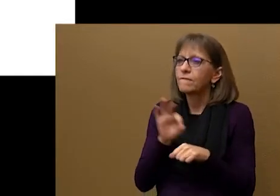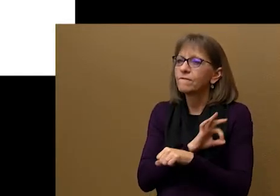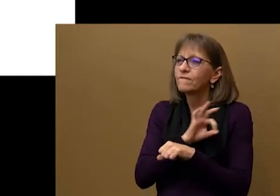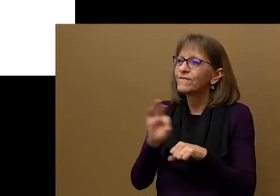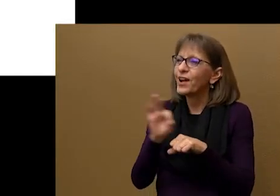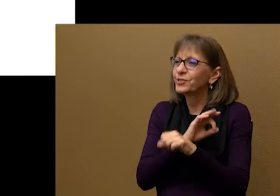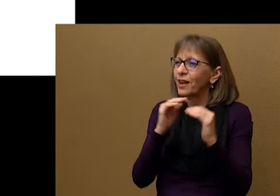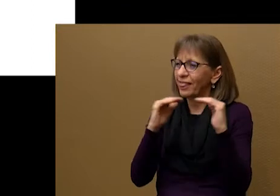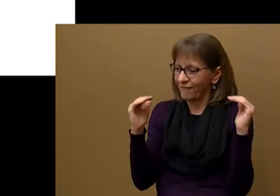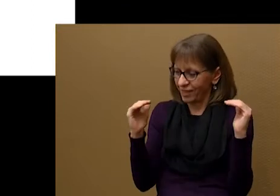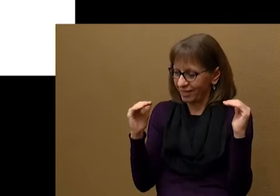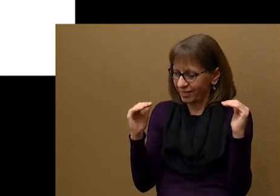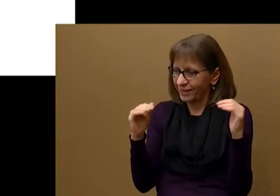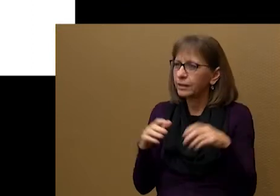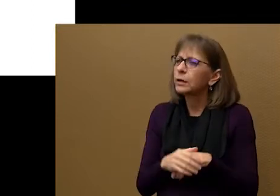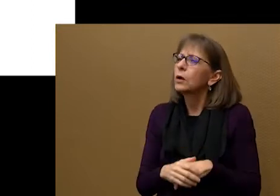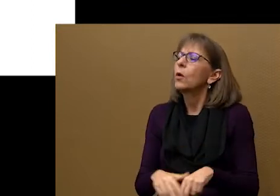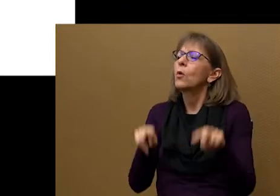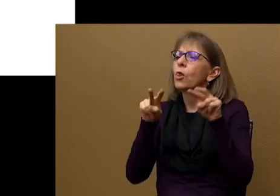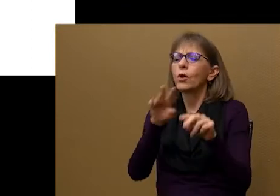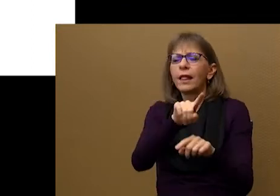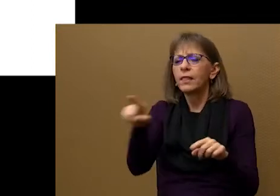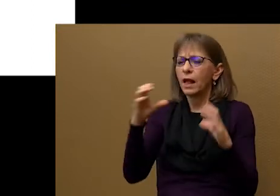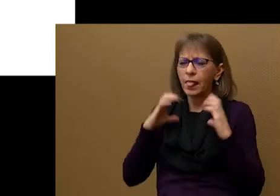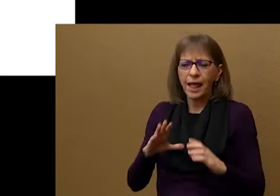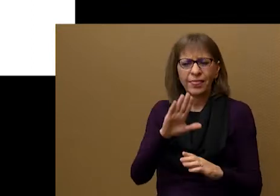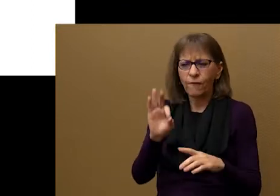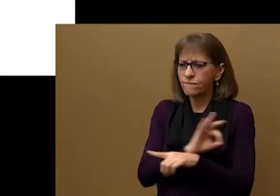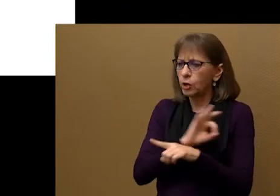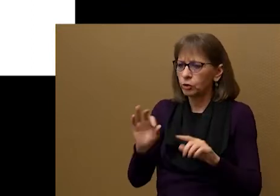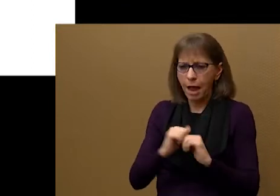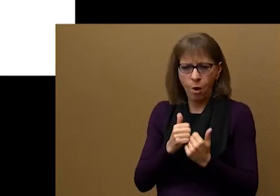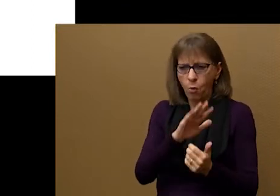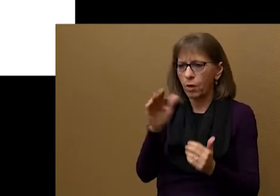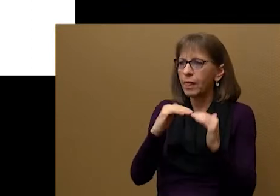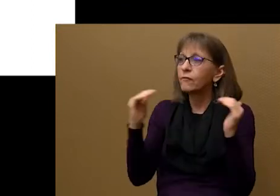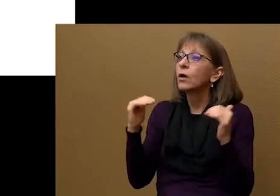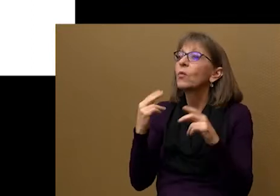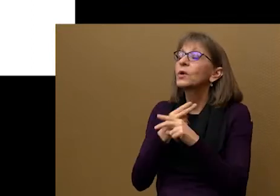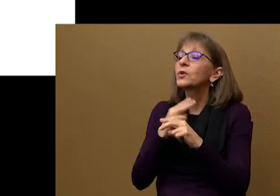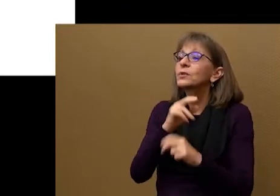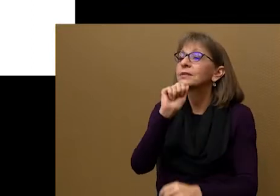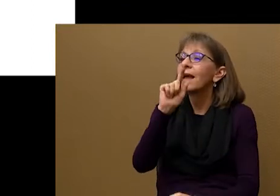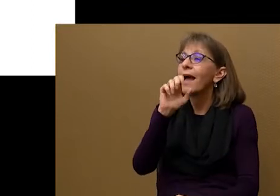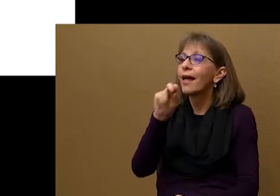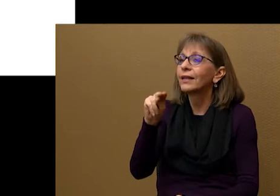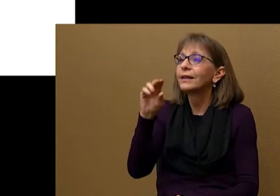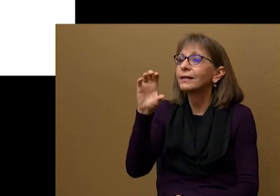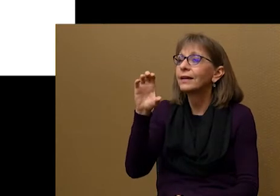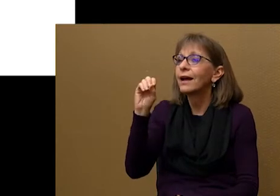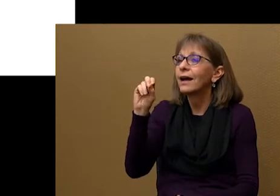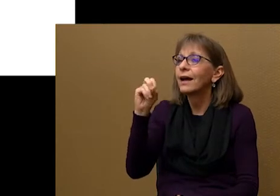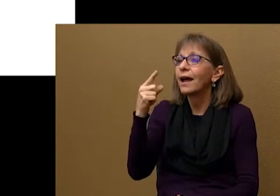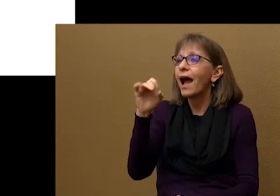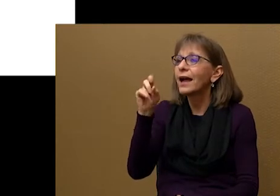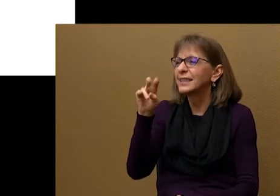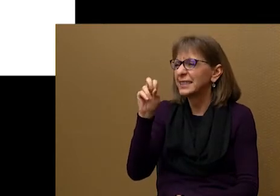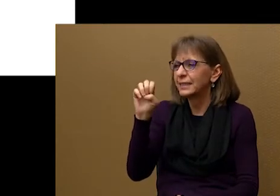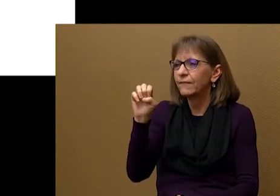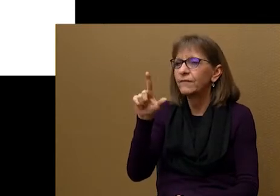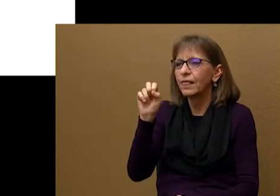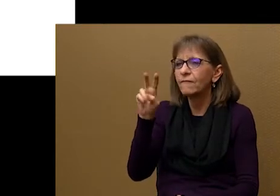all, functional level. When we looked at our clients, their functional level, we used a tool called the Allen cognitive